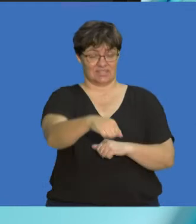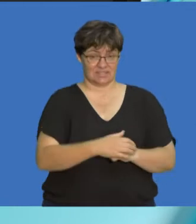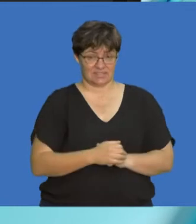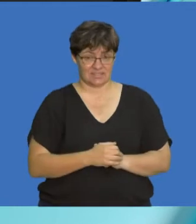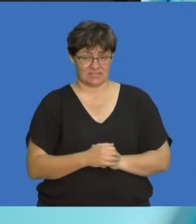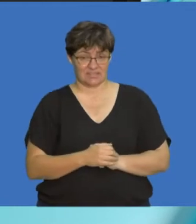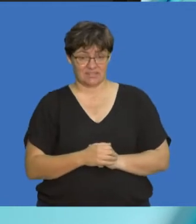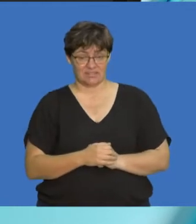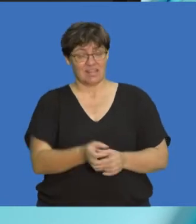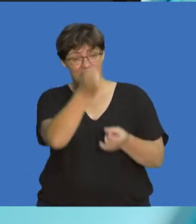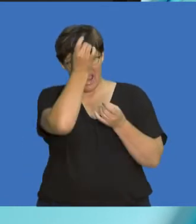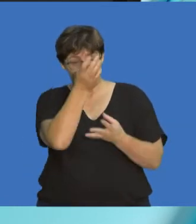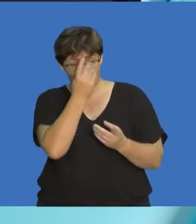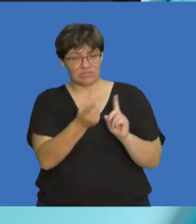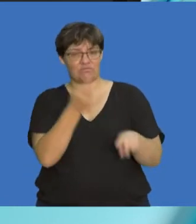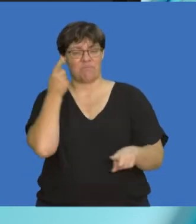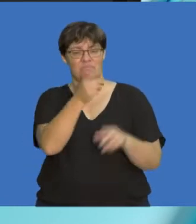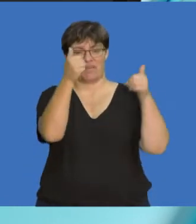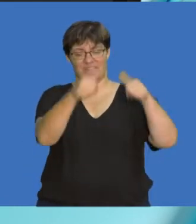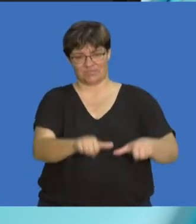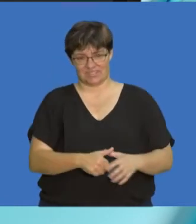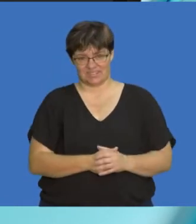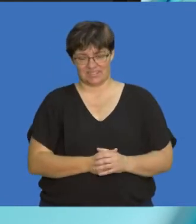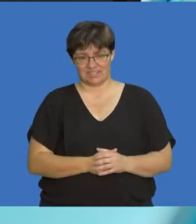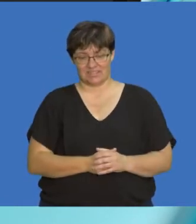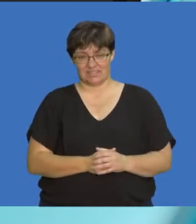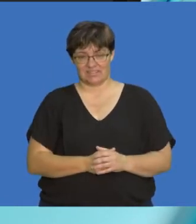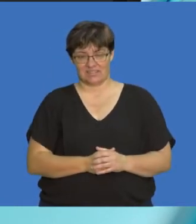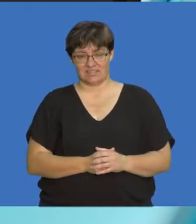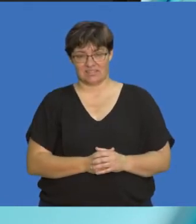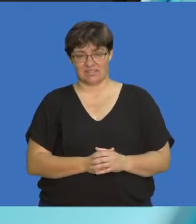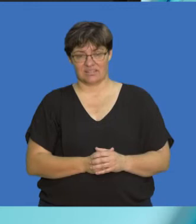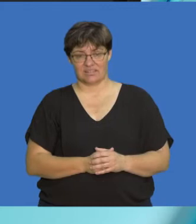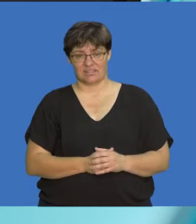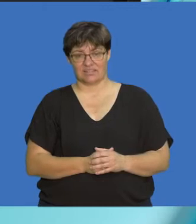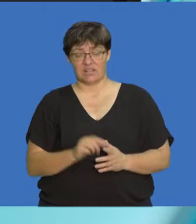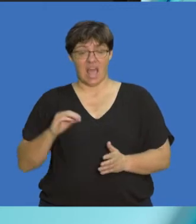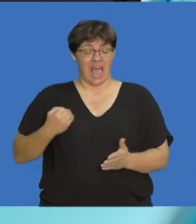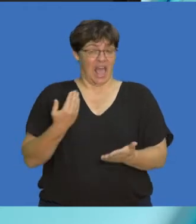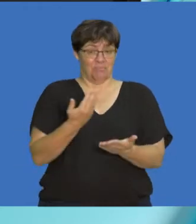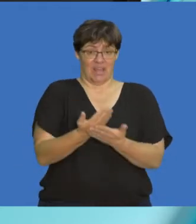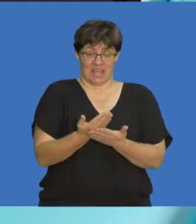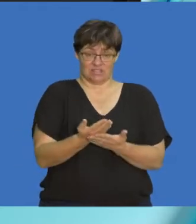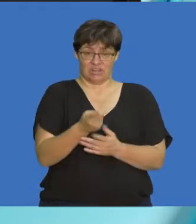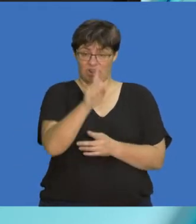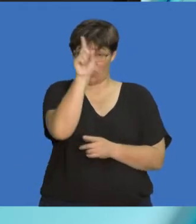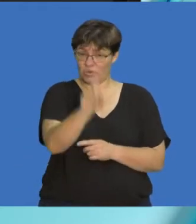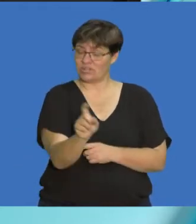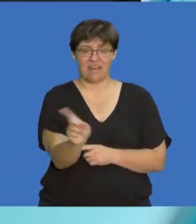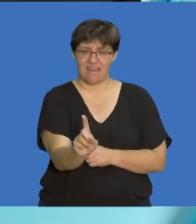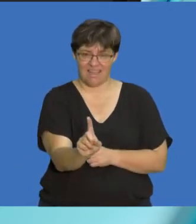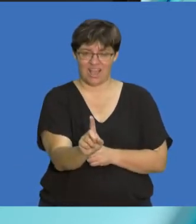get information from these accounts. So not only is it an application type of question, but